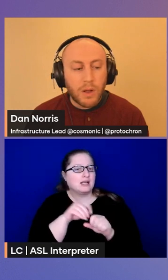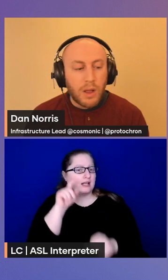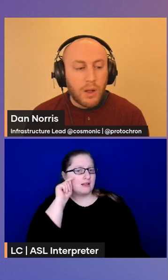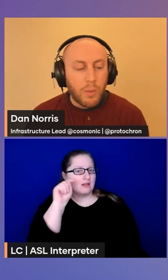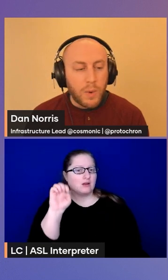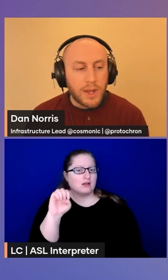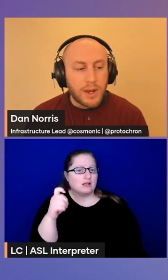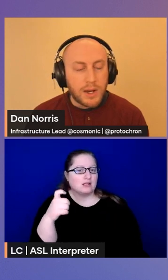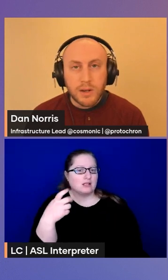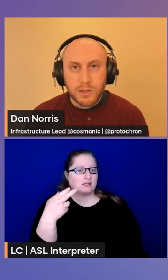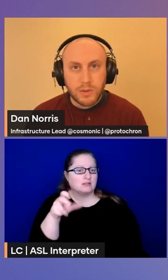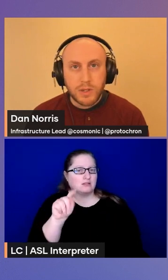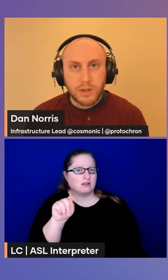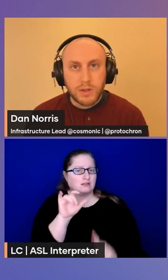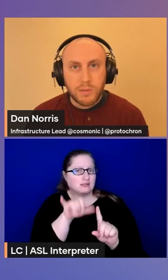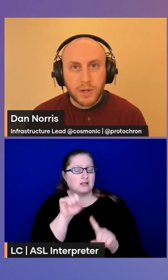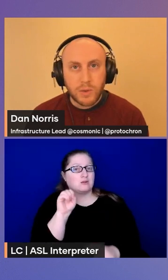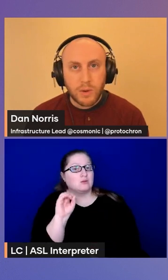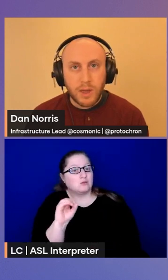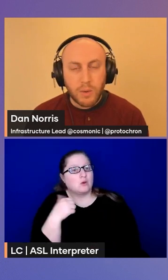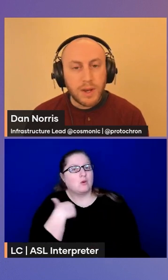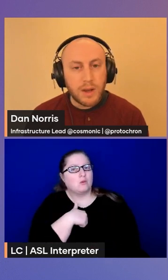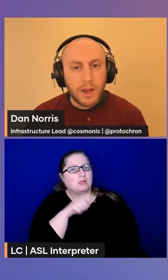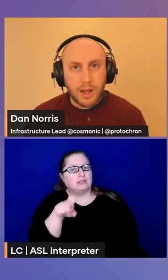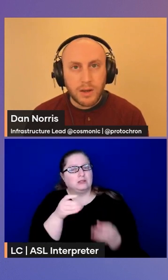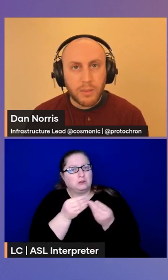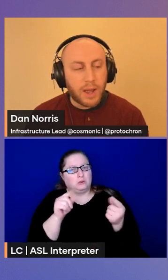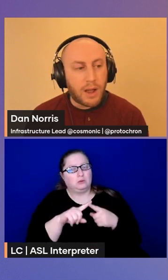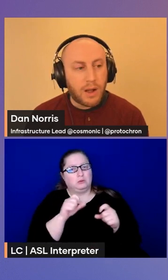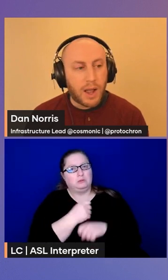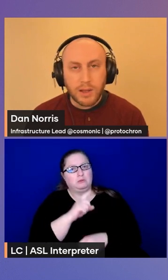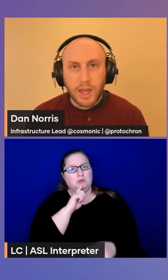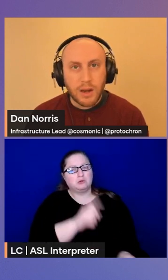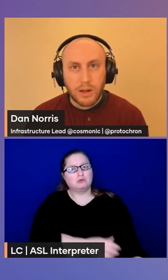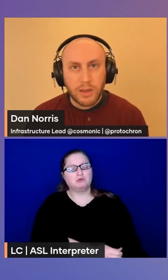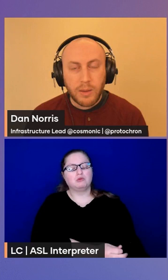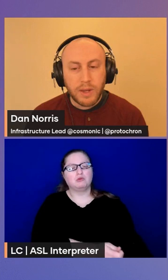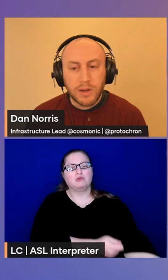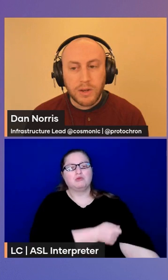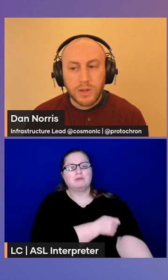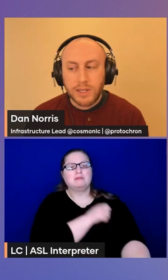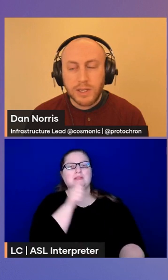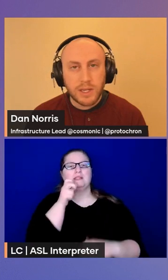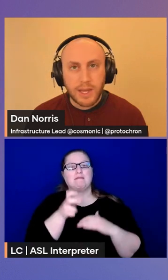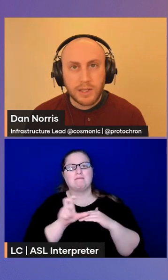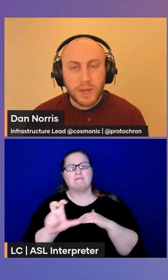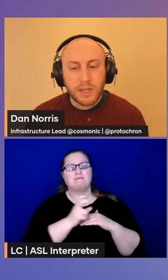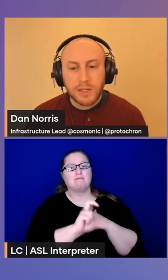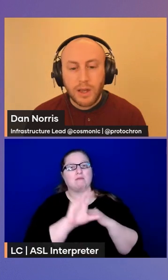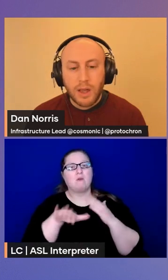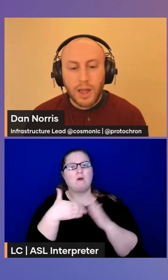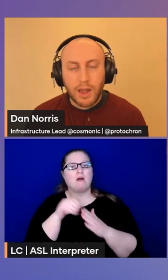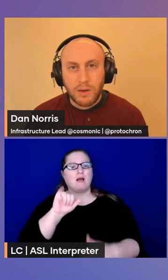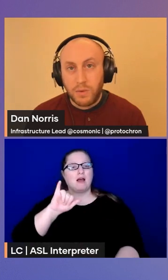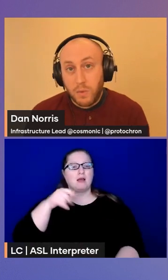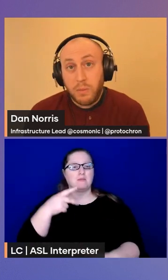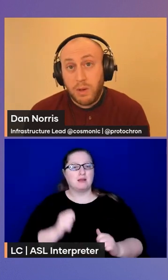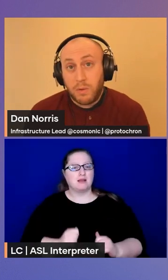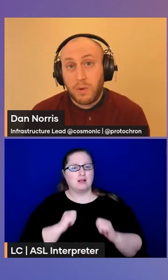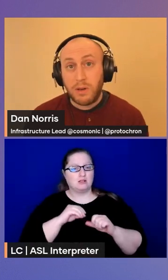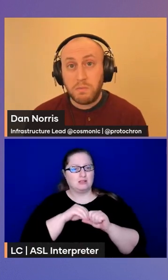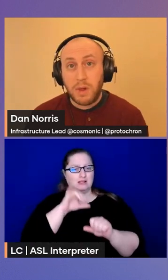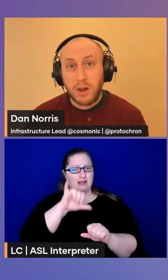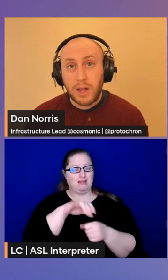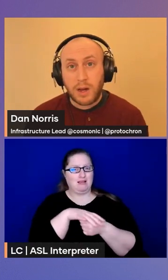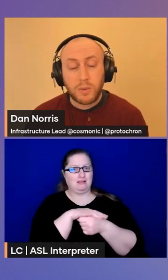So we needed a solution to make sure that we didn't end up allocating all the IP addresses in that space, and we wouldn't be able to